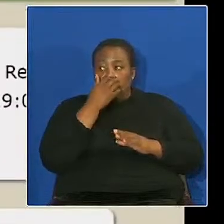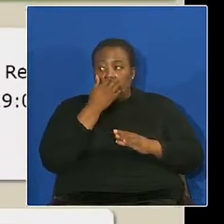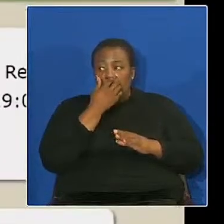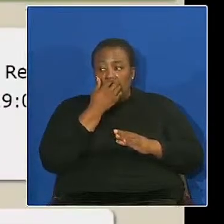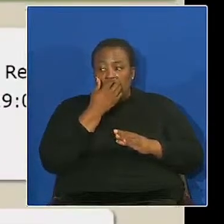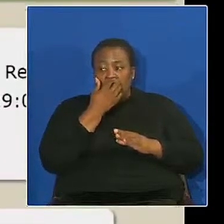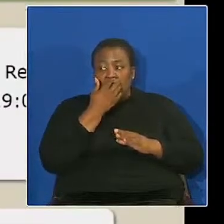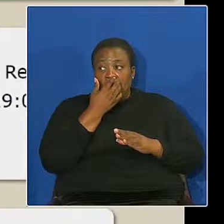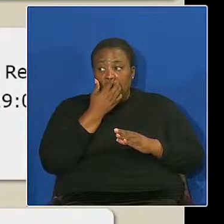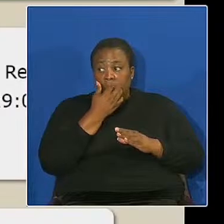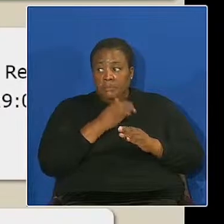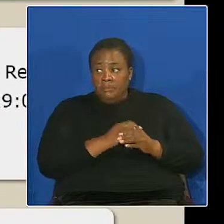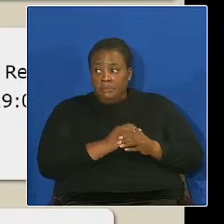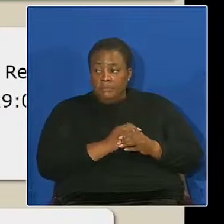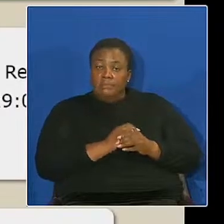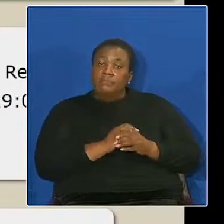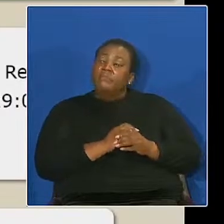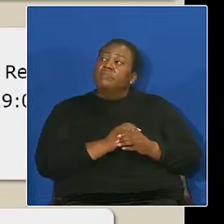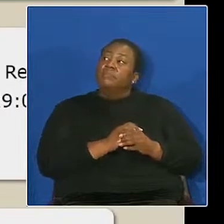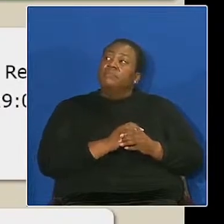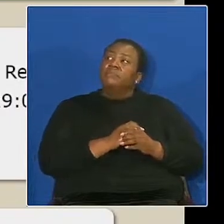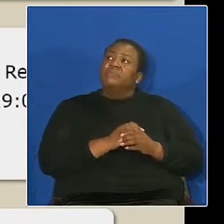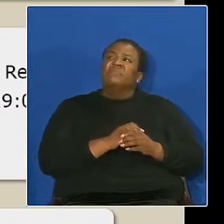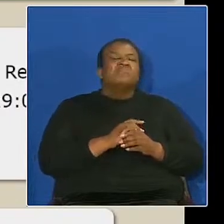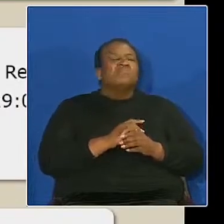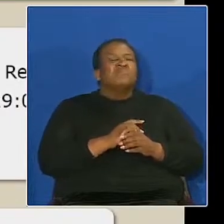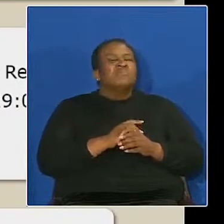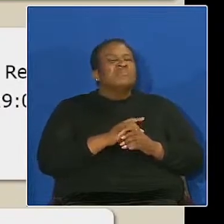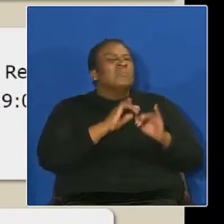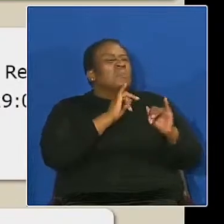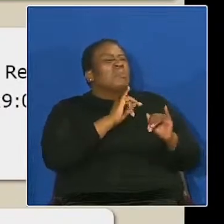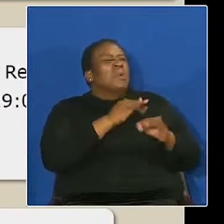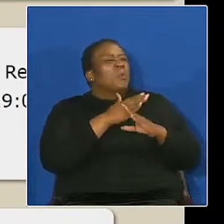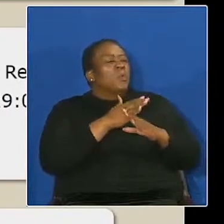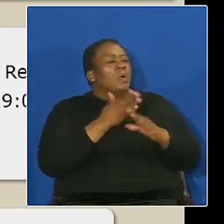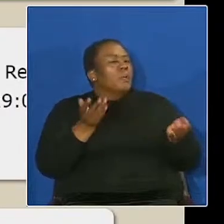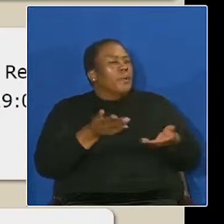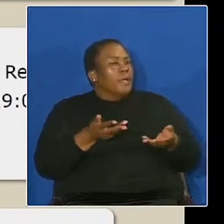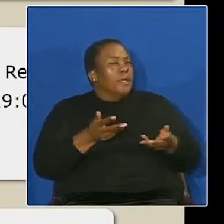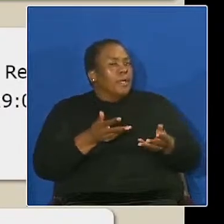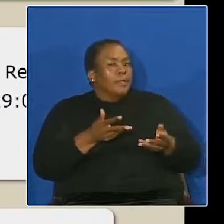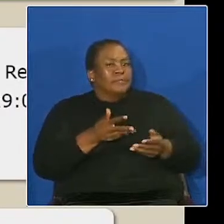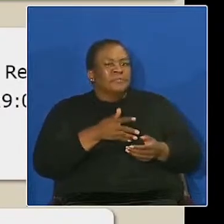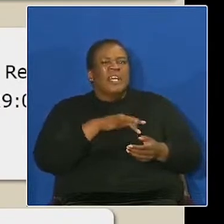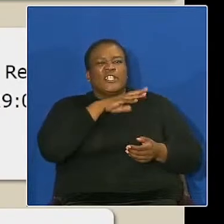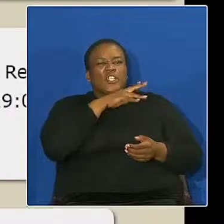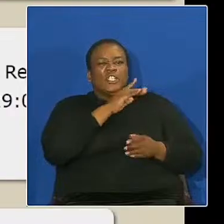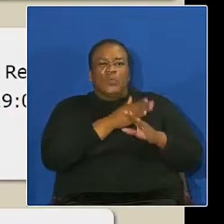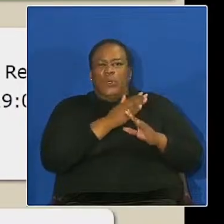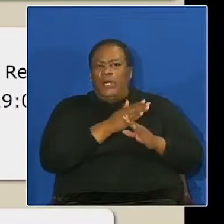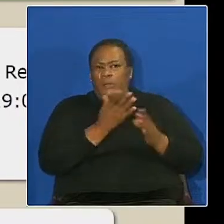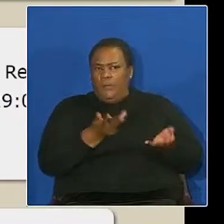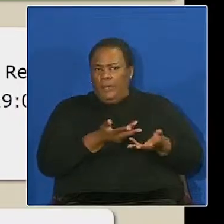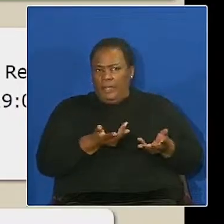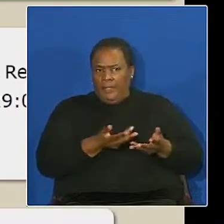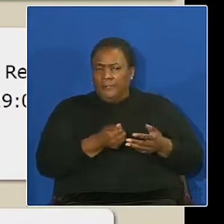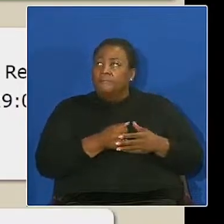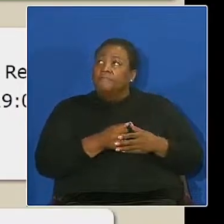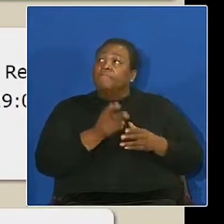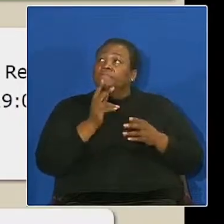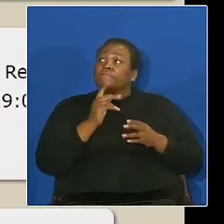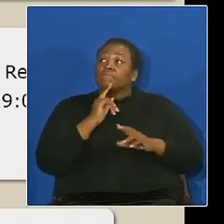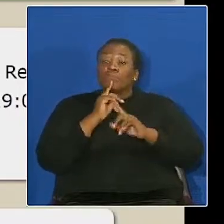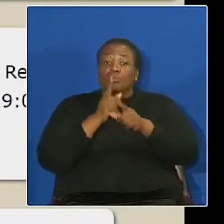it's in the form of another question. Dirty work where? And then the response again from that